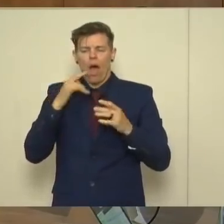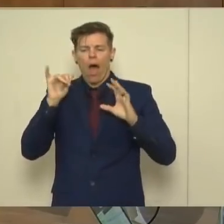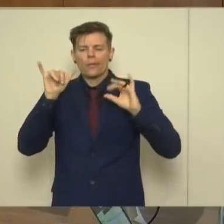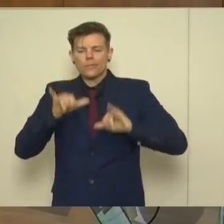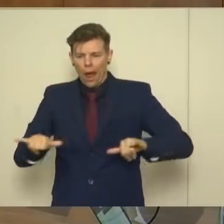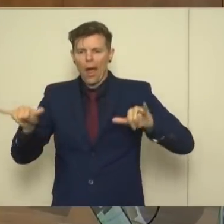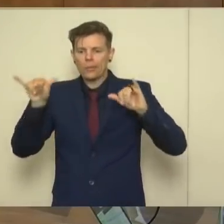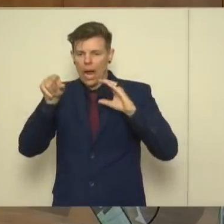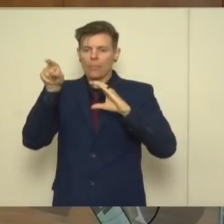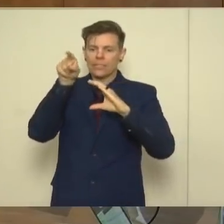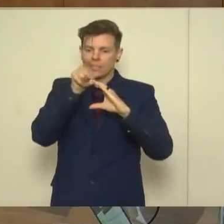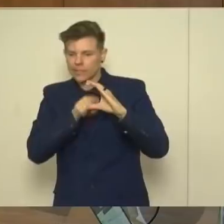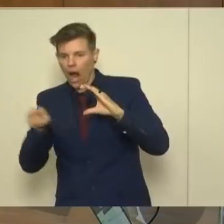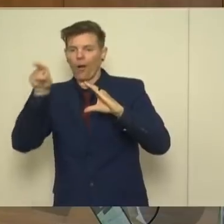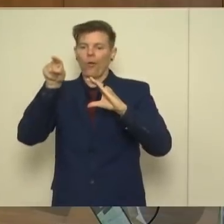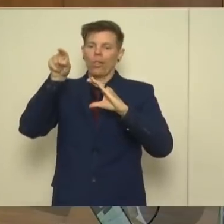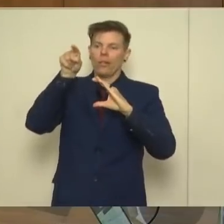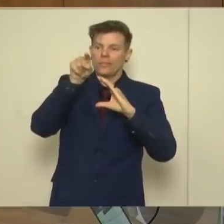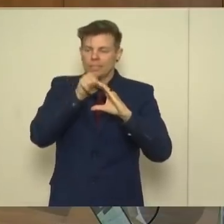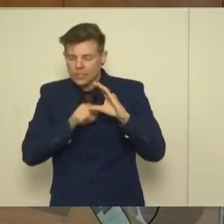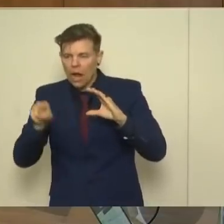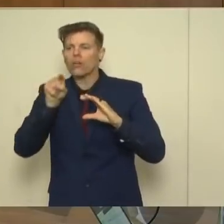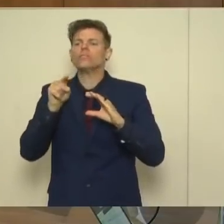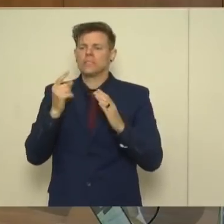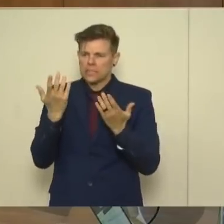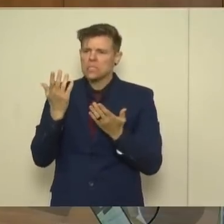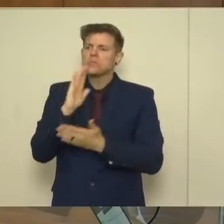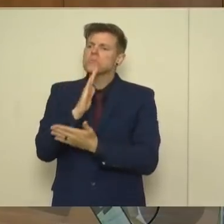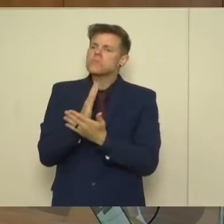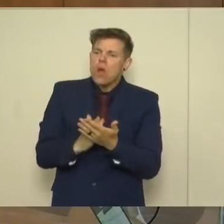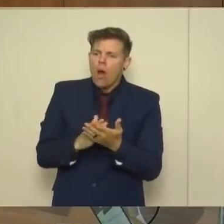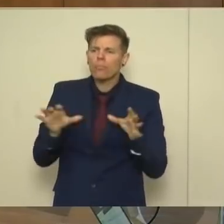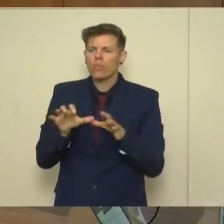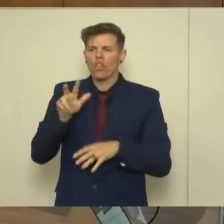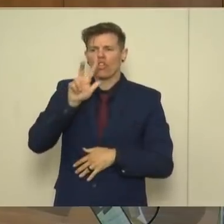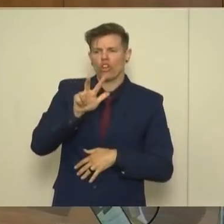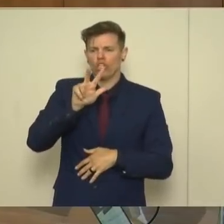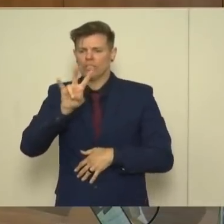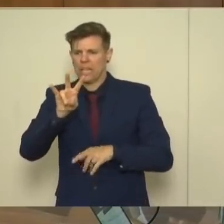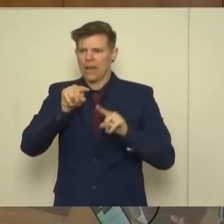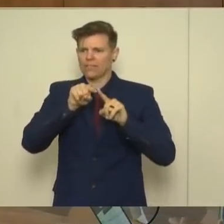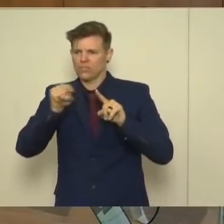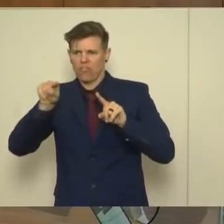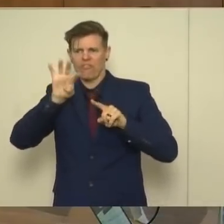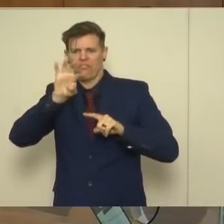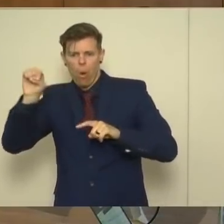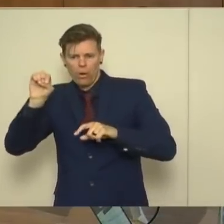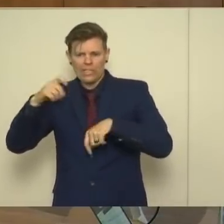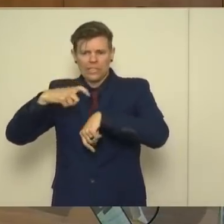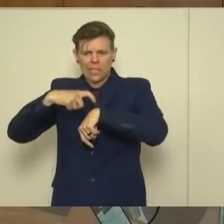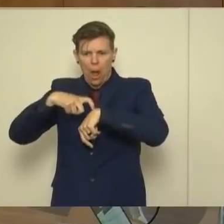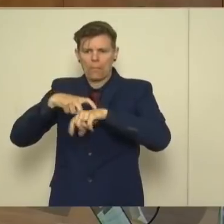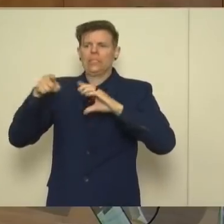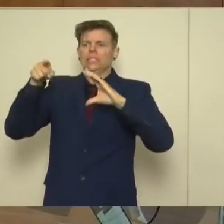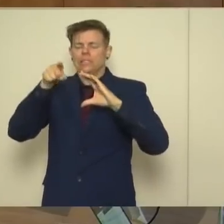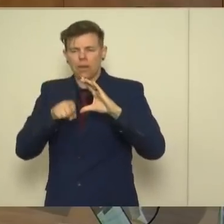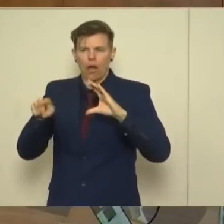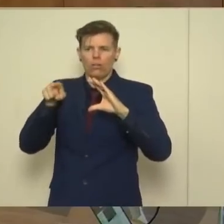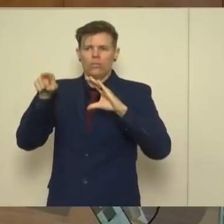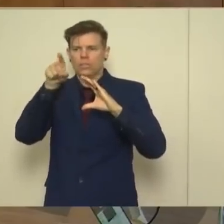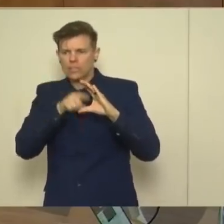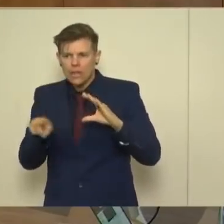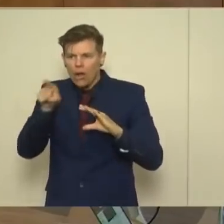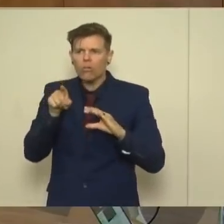and said most states were doing 37 to 40 cycles. And from what they said, a lot of the positives coming from that many